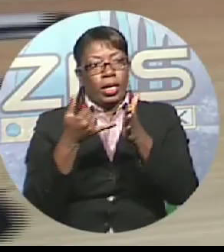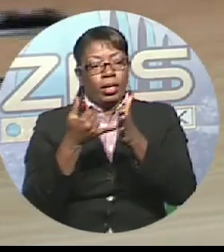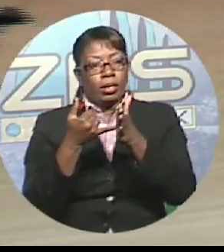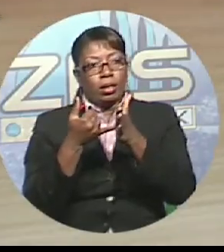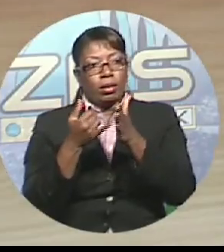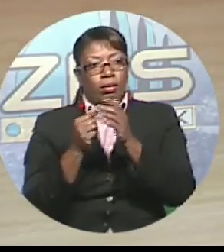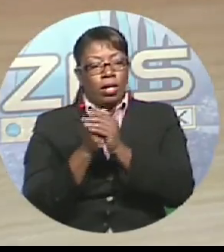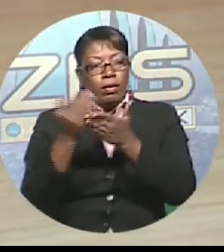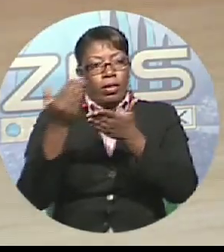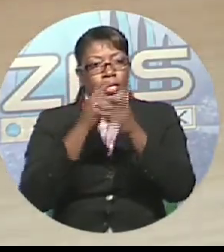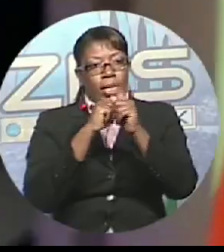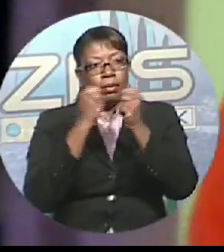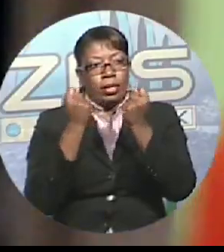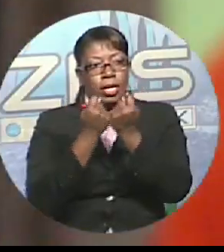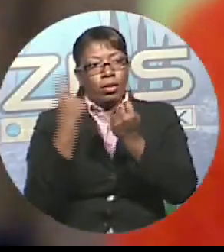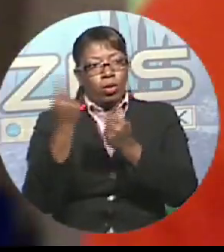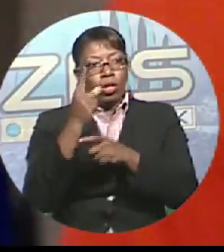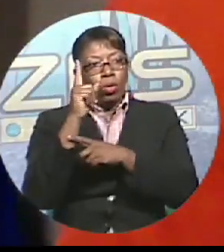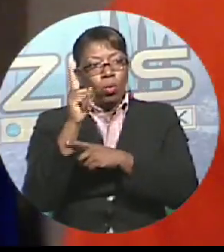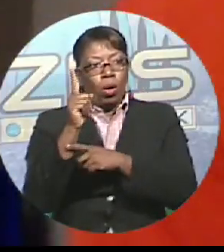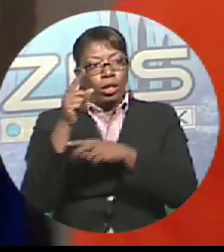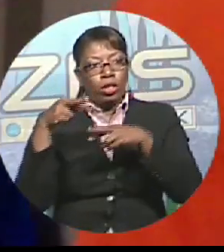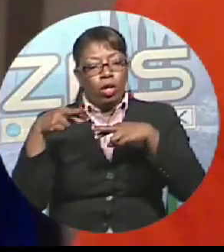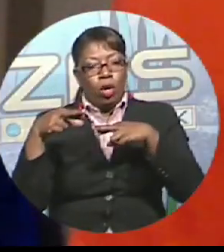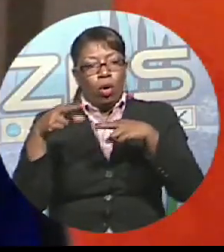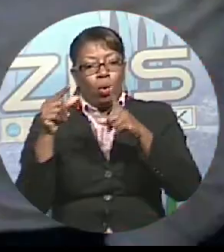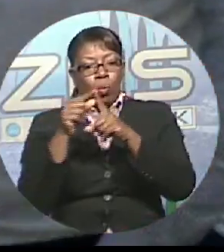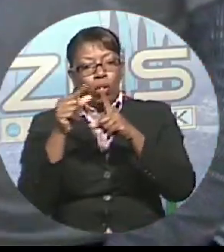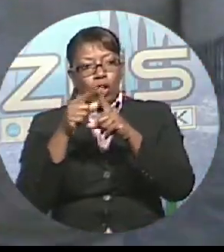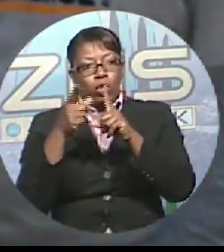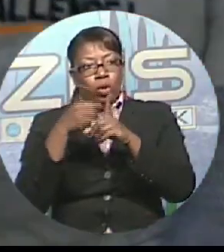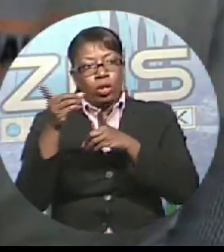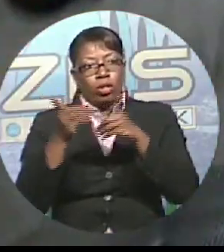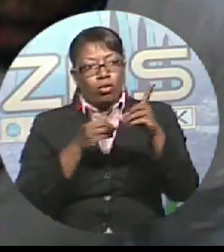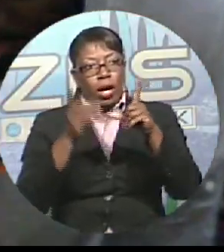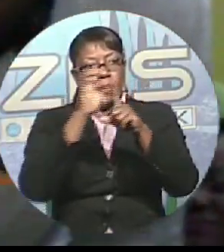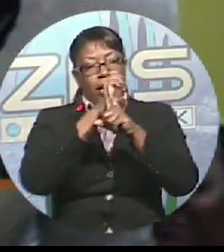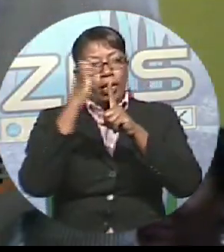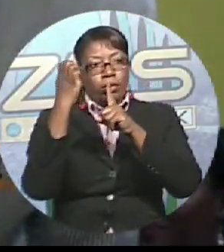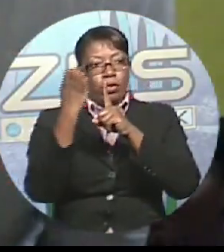And for some teams, there's only one word to describe the atmosphere.